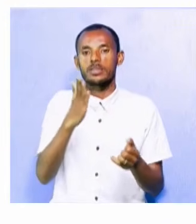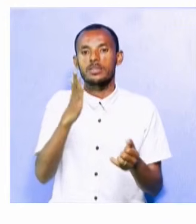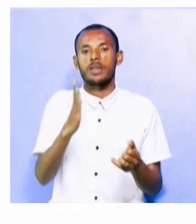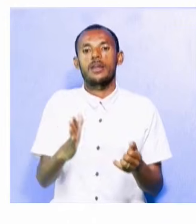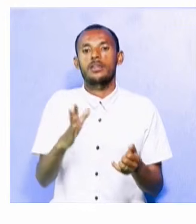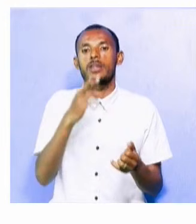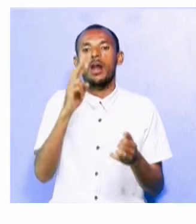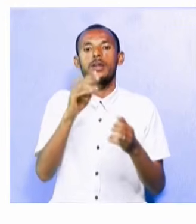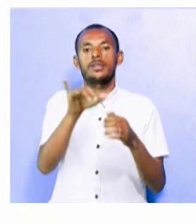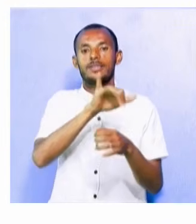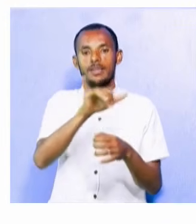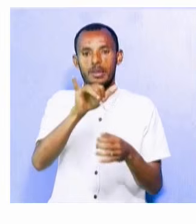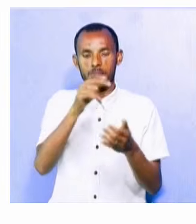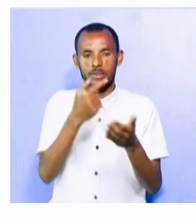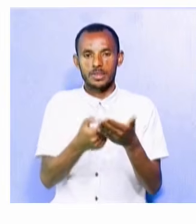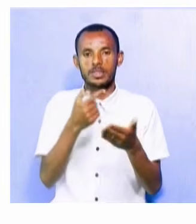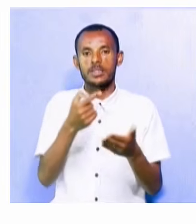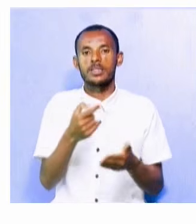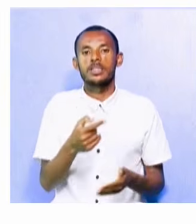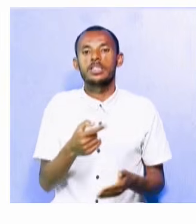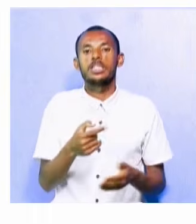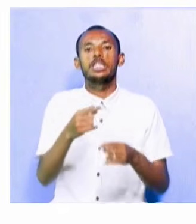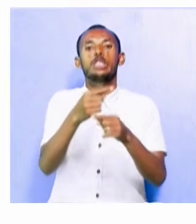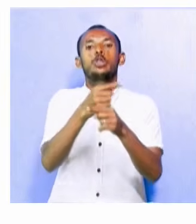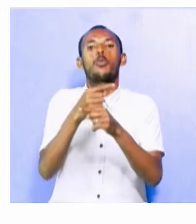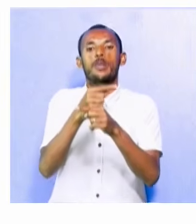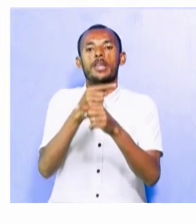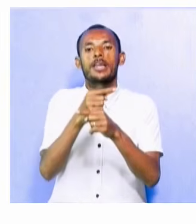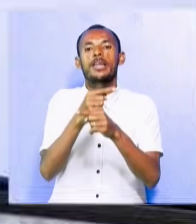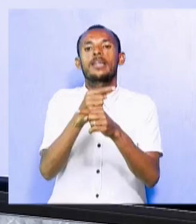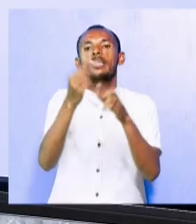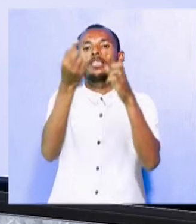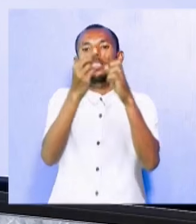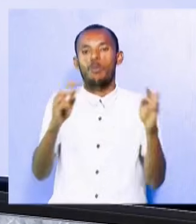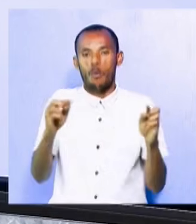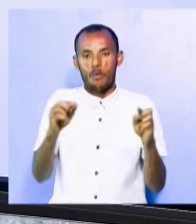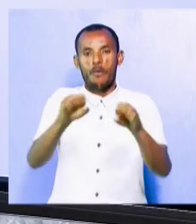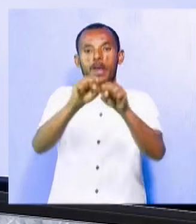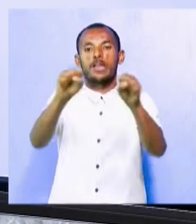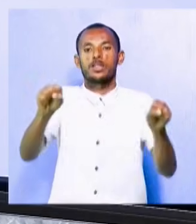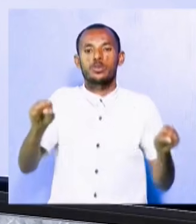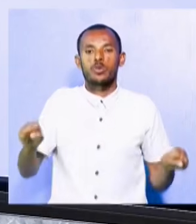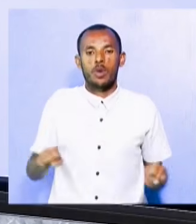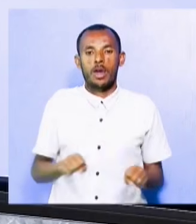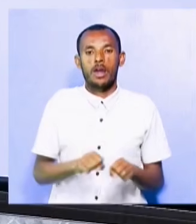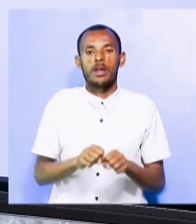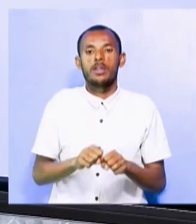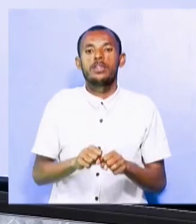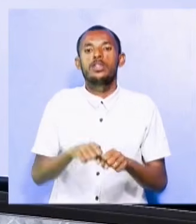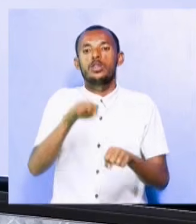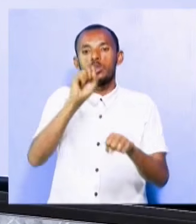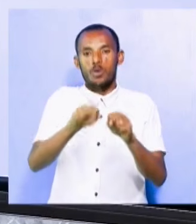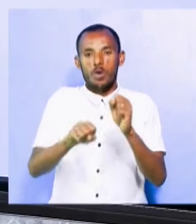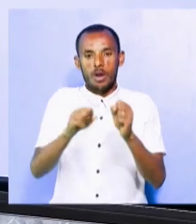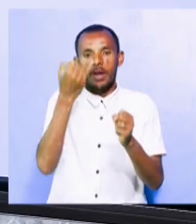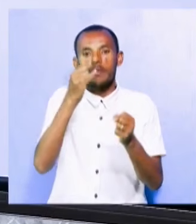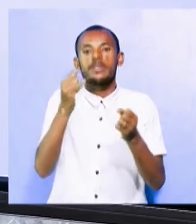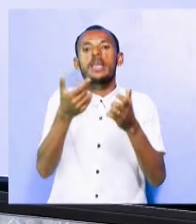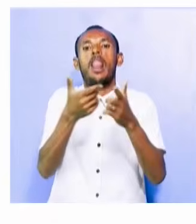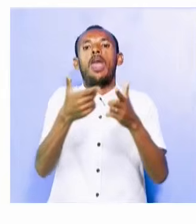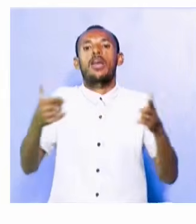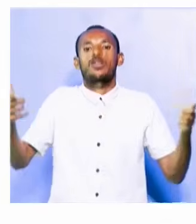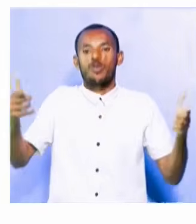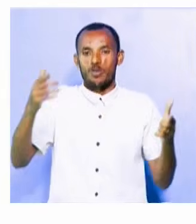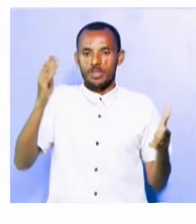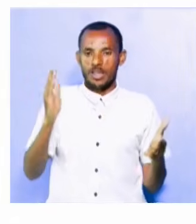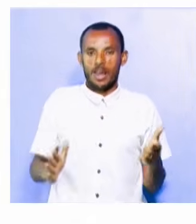is roughly a geometric shape of a square. So if the length of the side